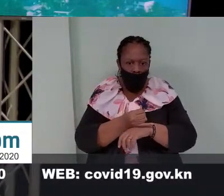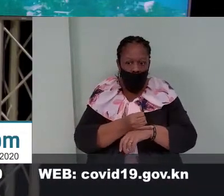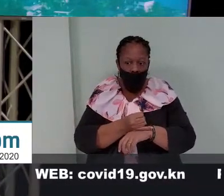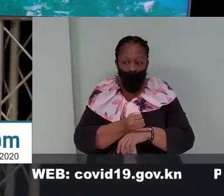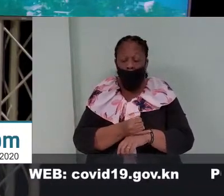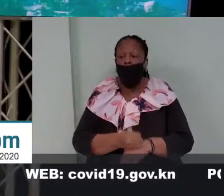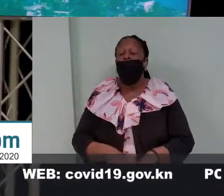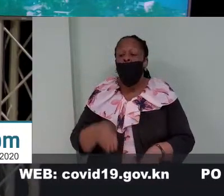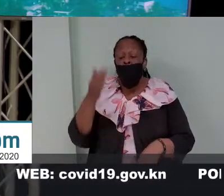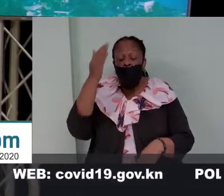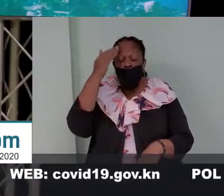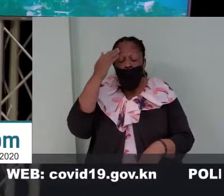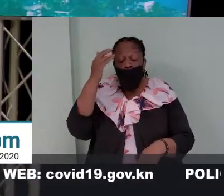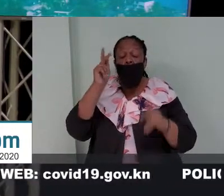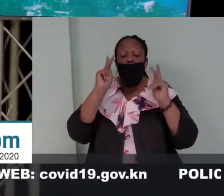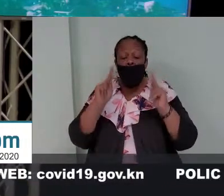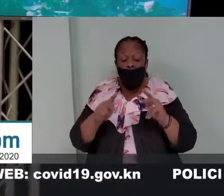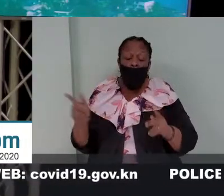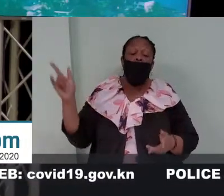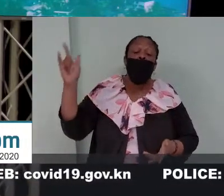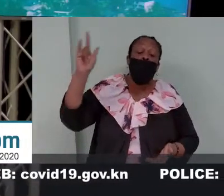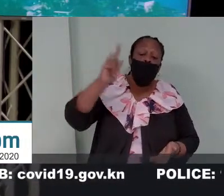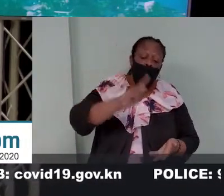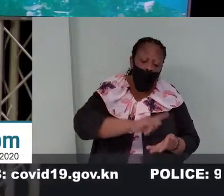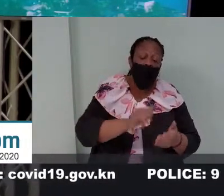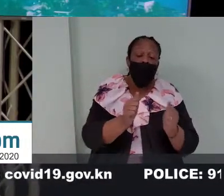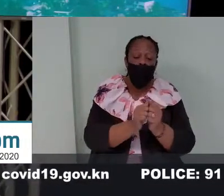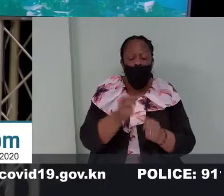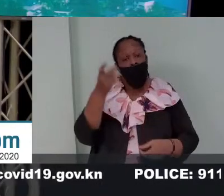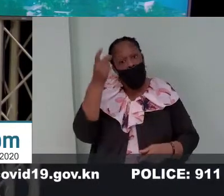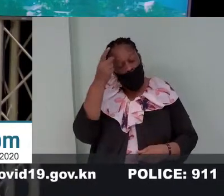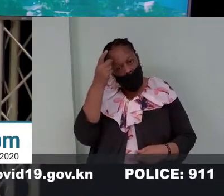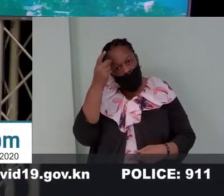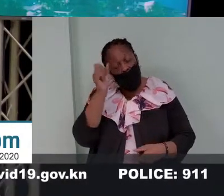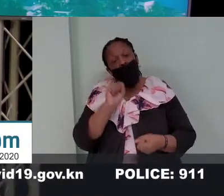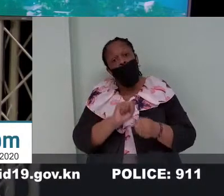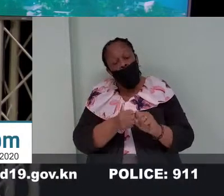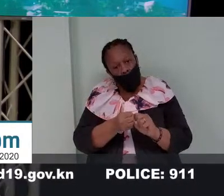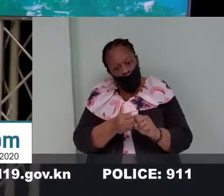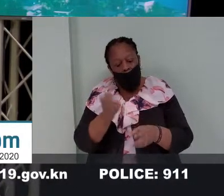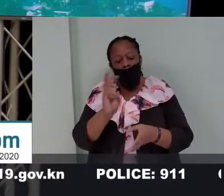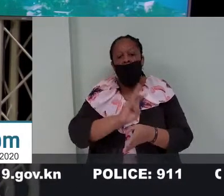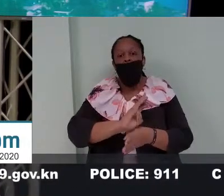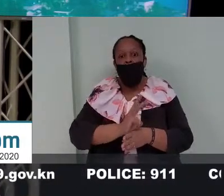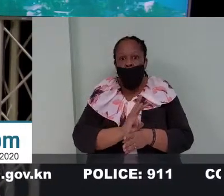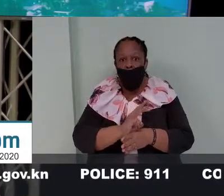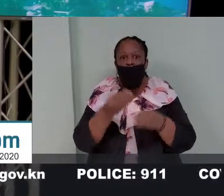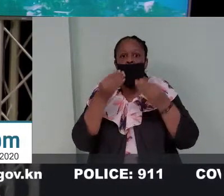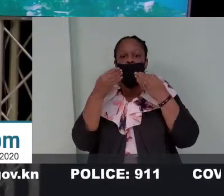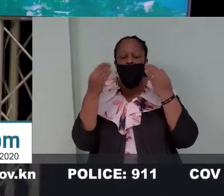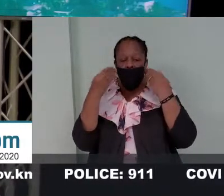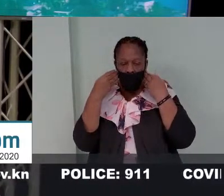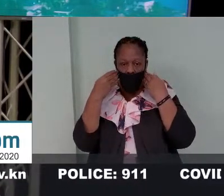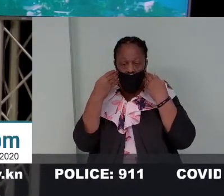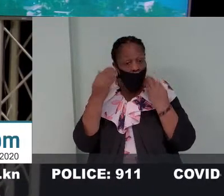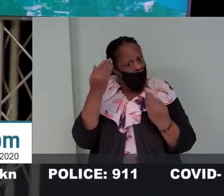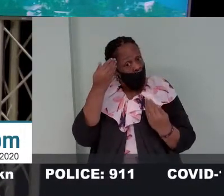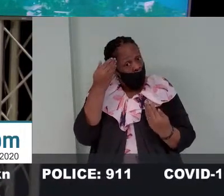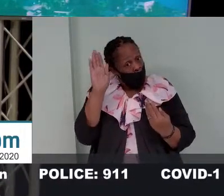the virus entering the Federation. As yet, we don't know if any one of the